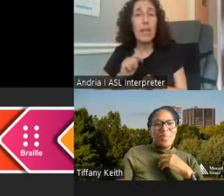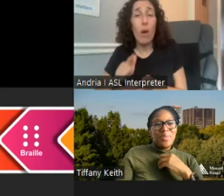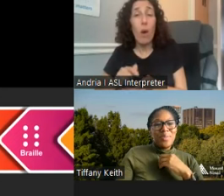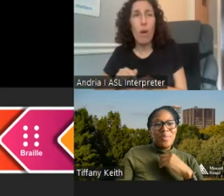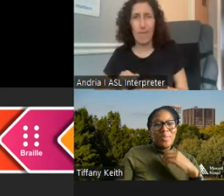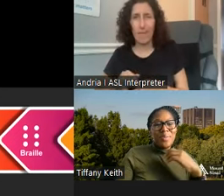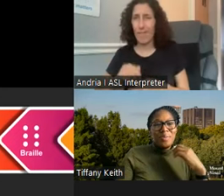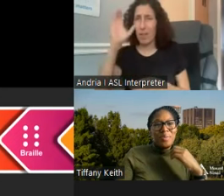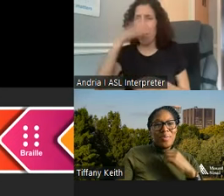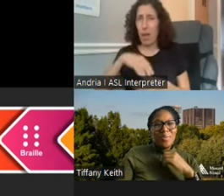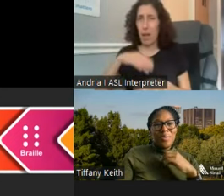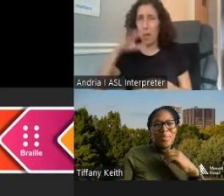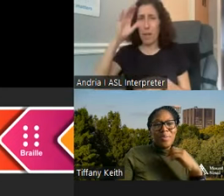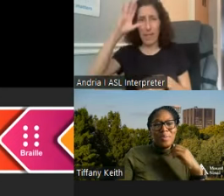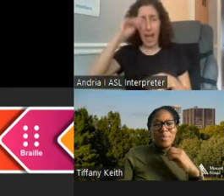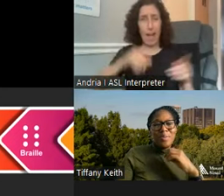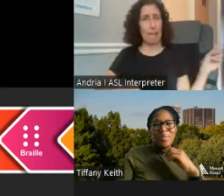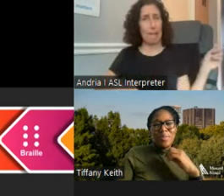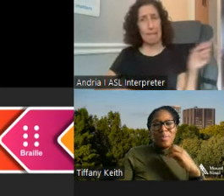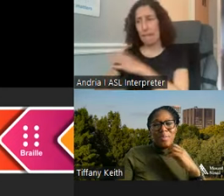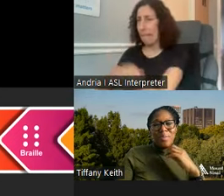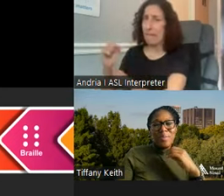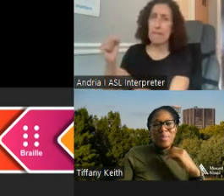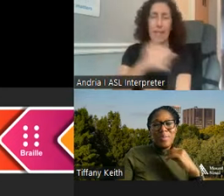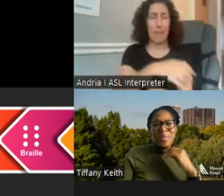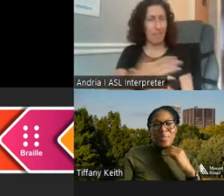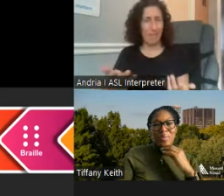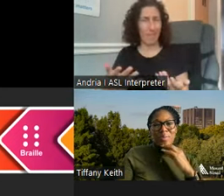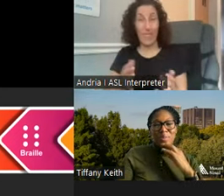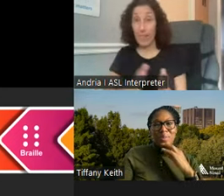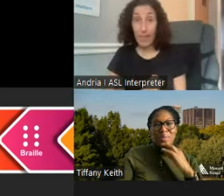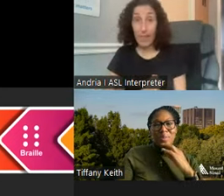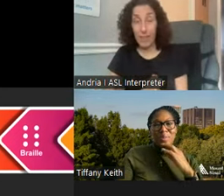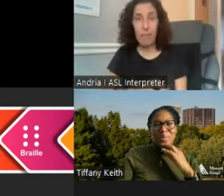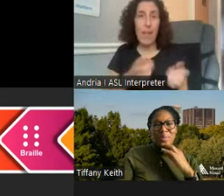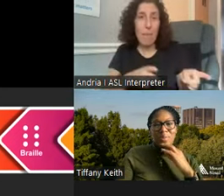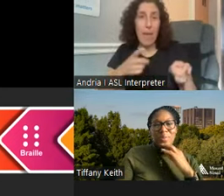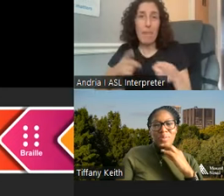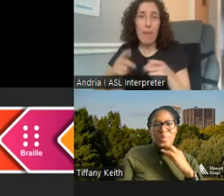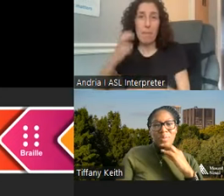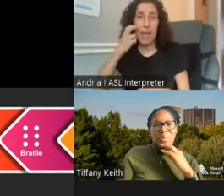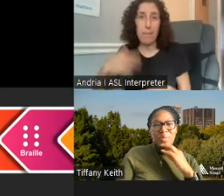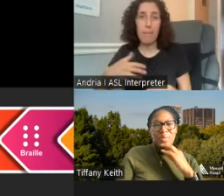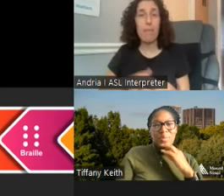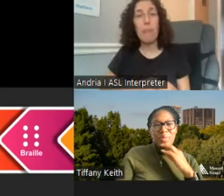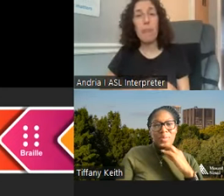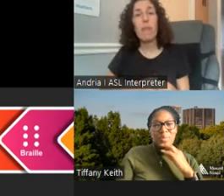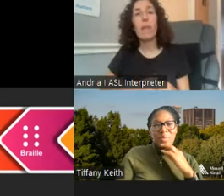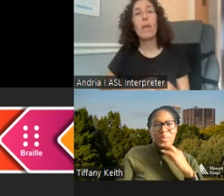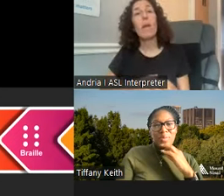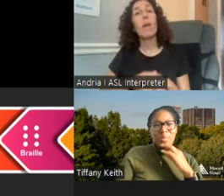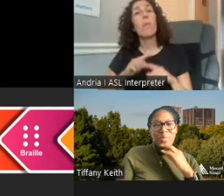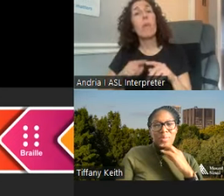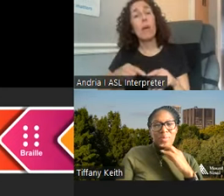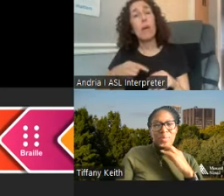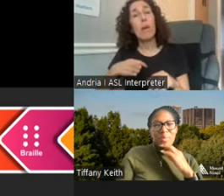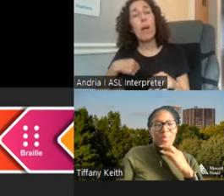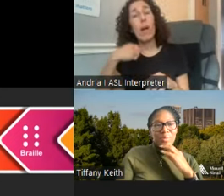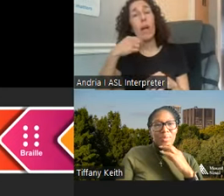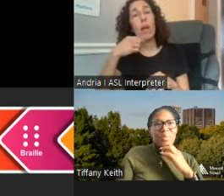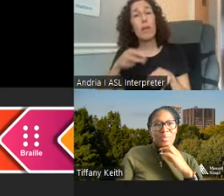I want to go back to my mall story. One person pointed out during one of these trainings that, they were just trying to help. They were